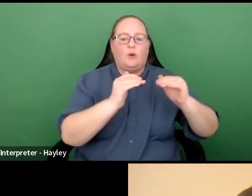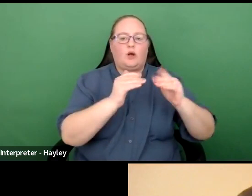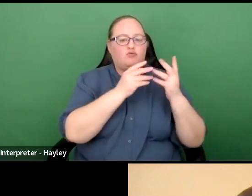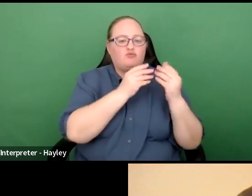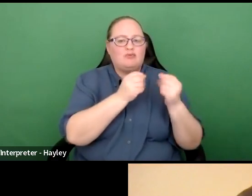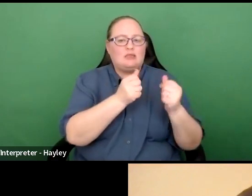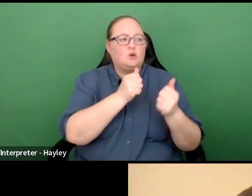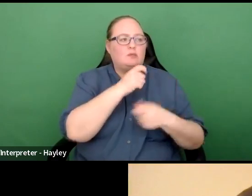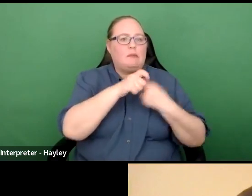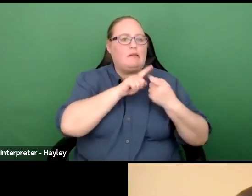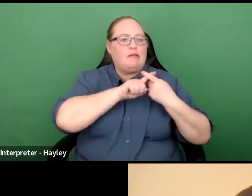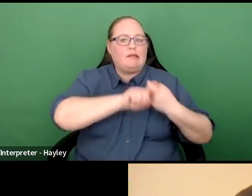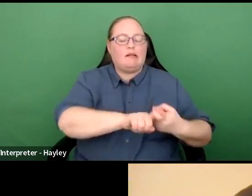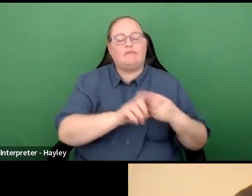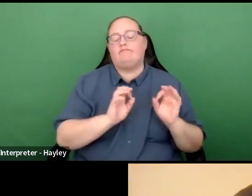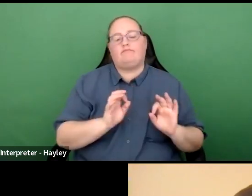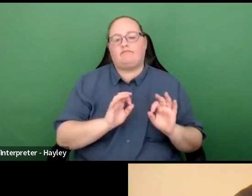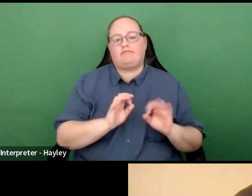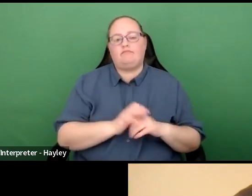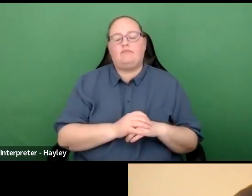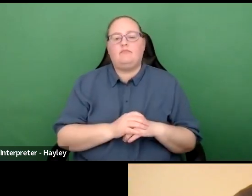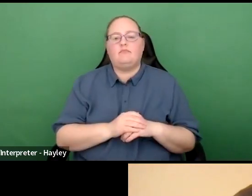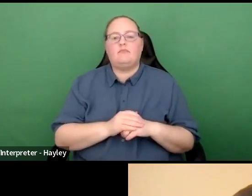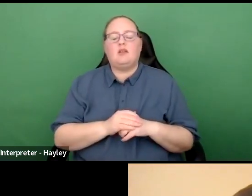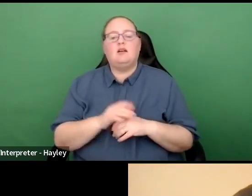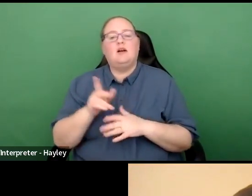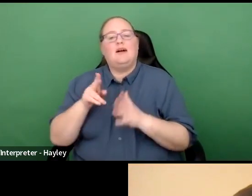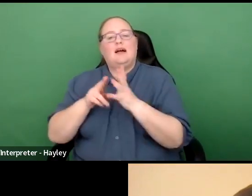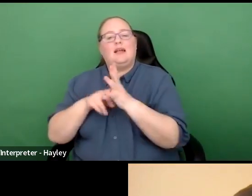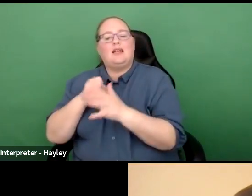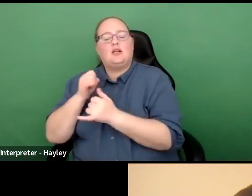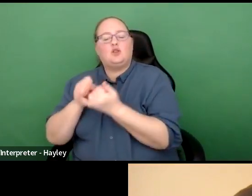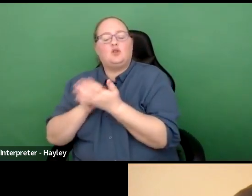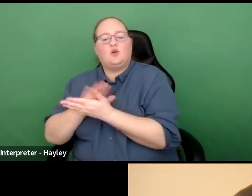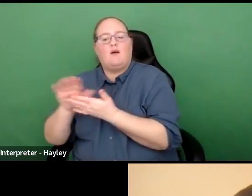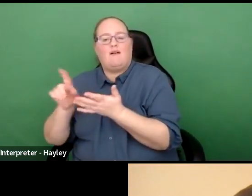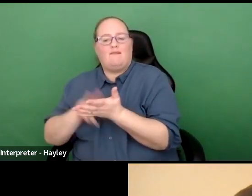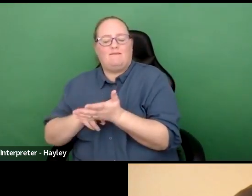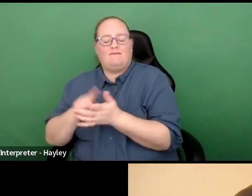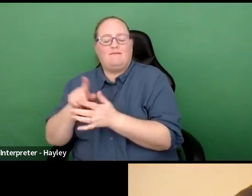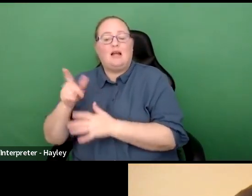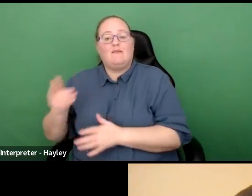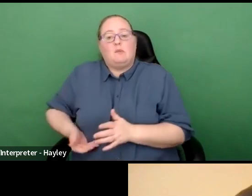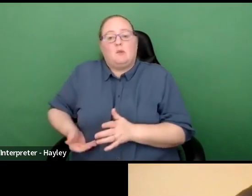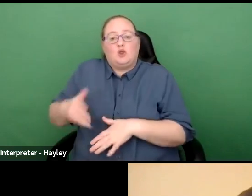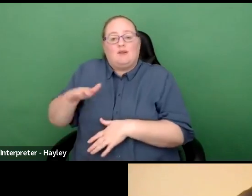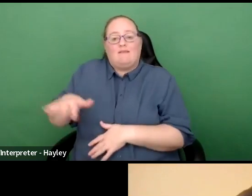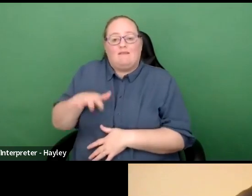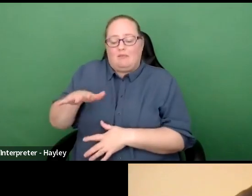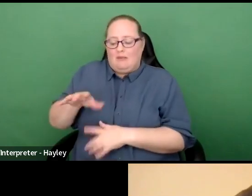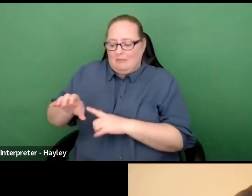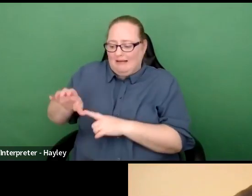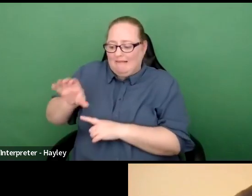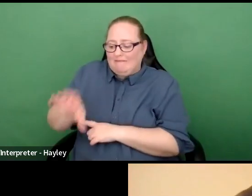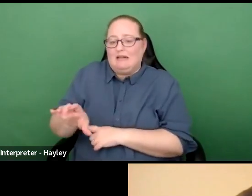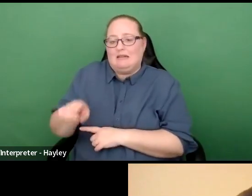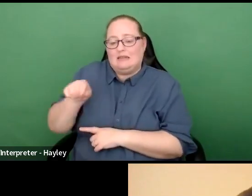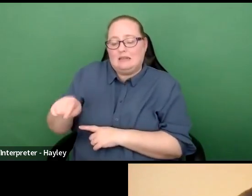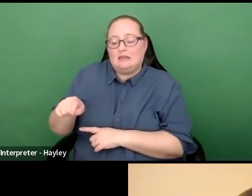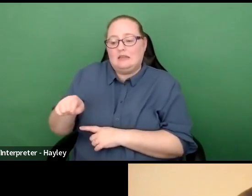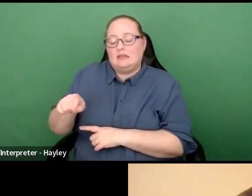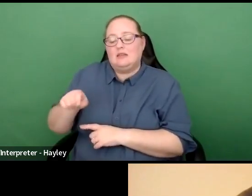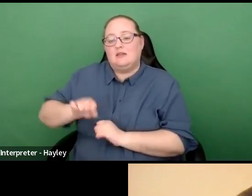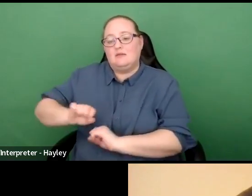that people like perhaps Likhachov had, who came from a merchant family where there was significant investment in